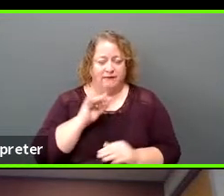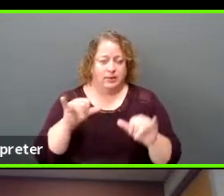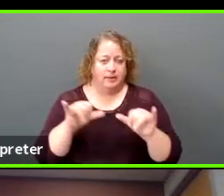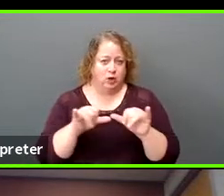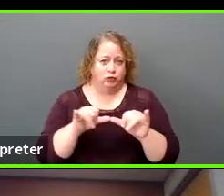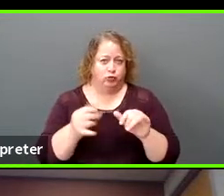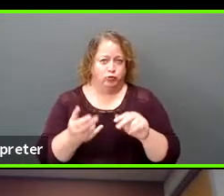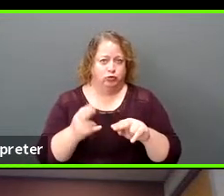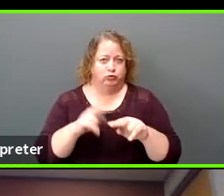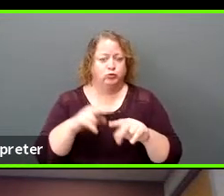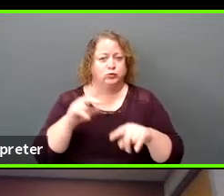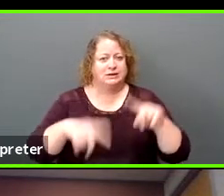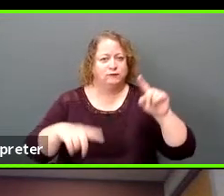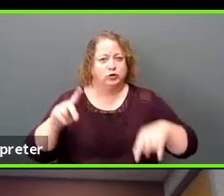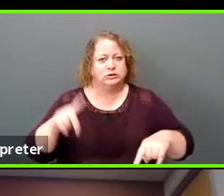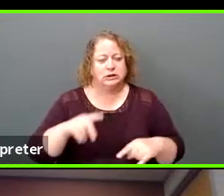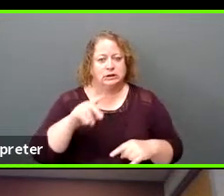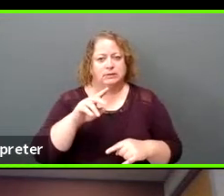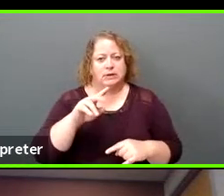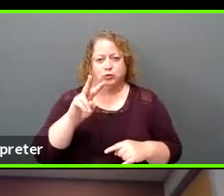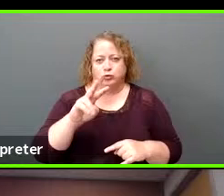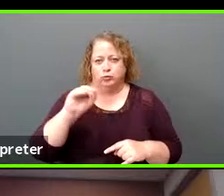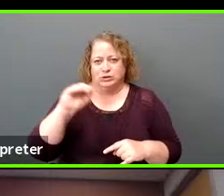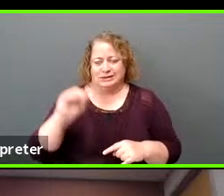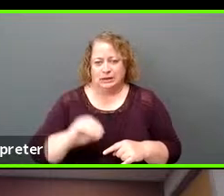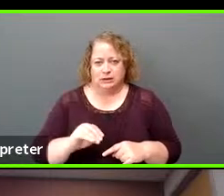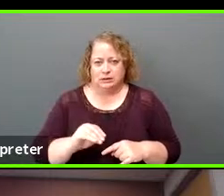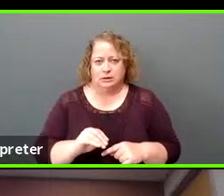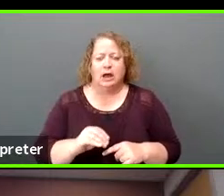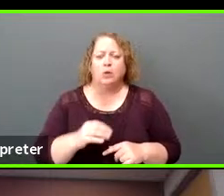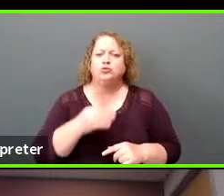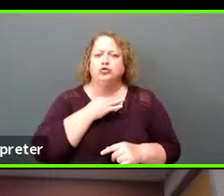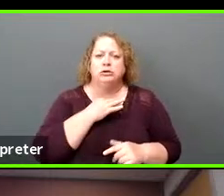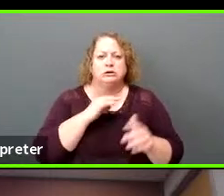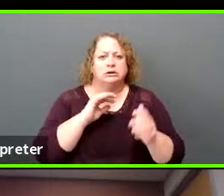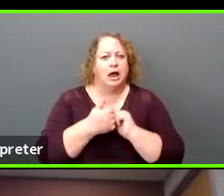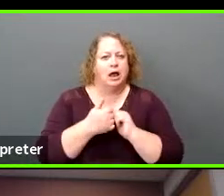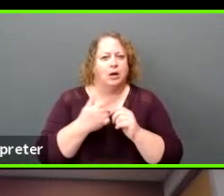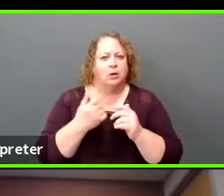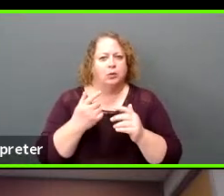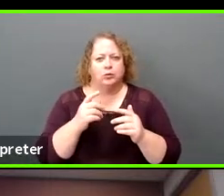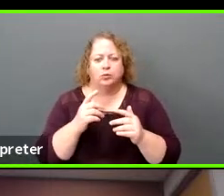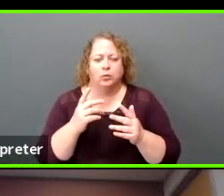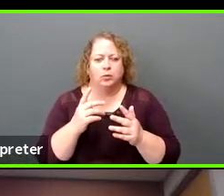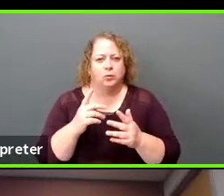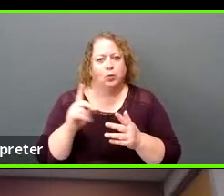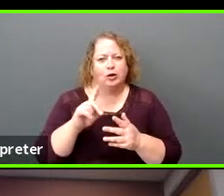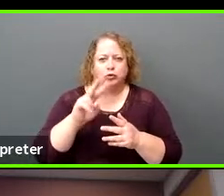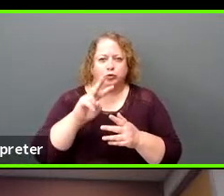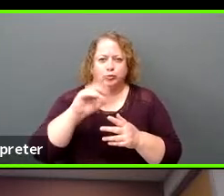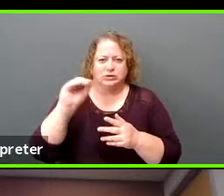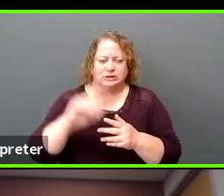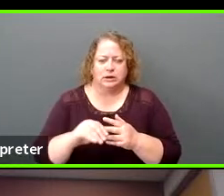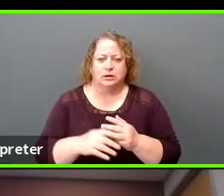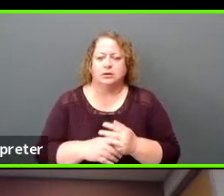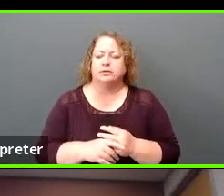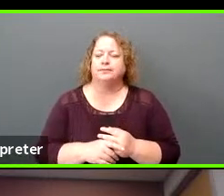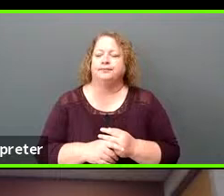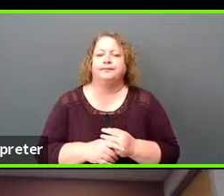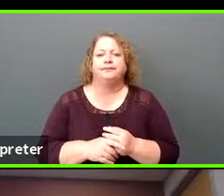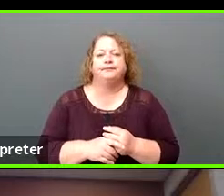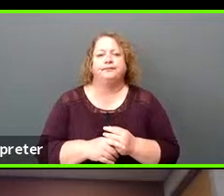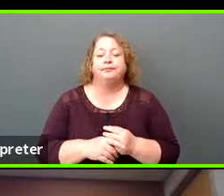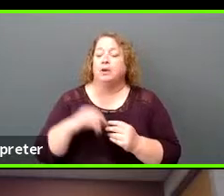was to increase diversity by 2% by job type. And I was kind of curious about how you came up with the 2% number. Well, when you look at the